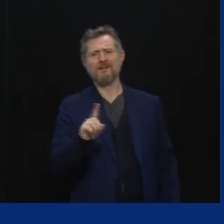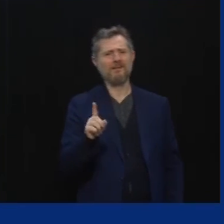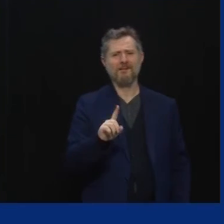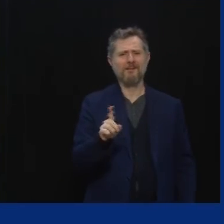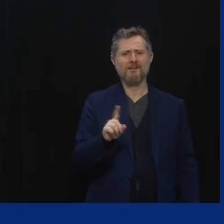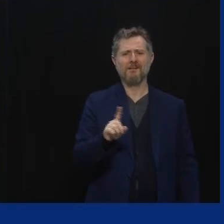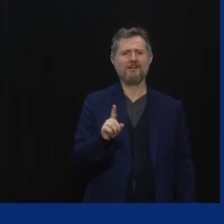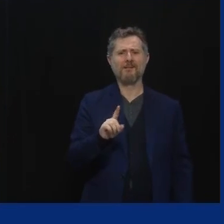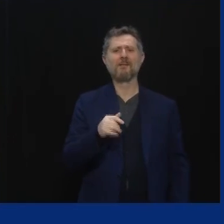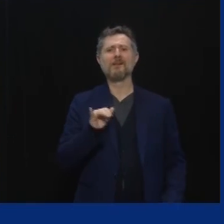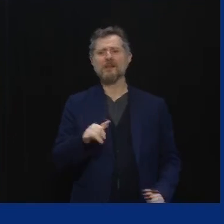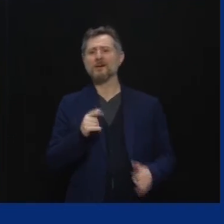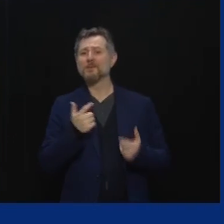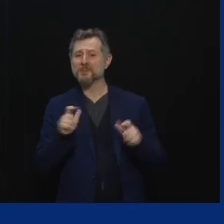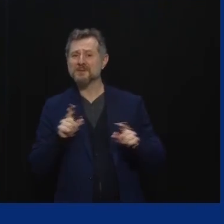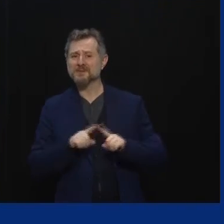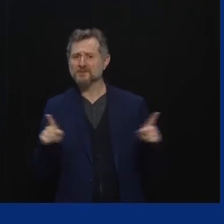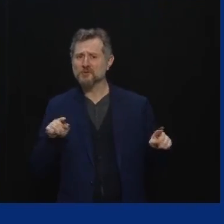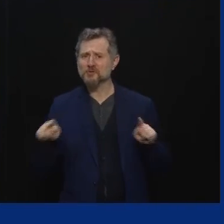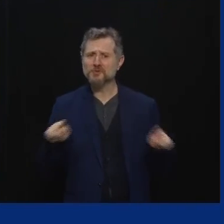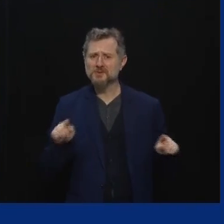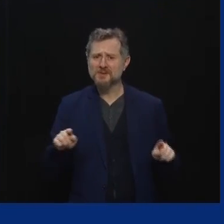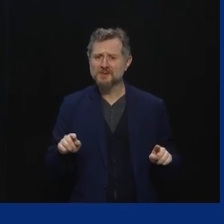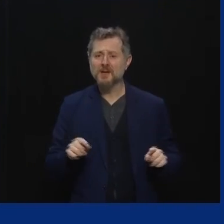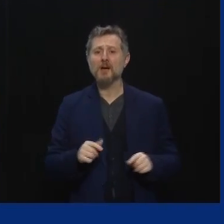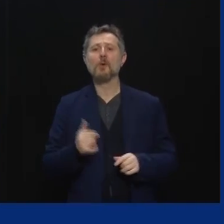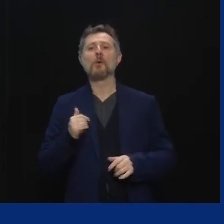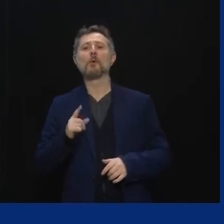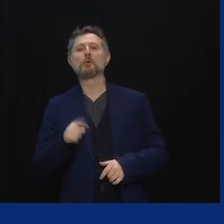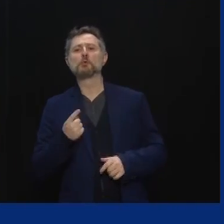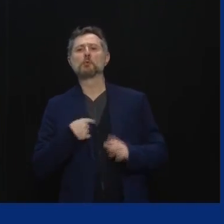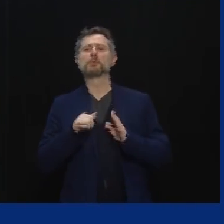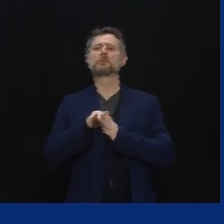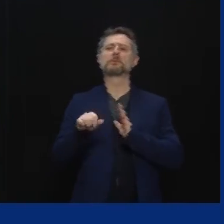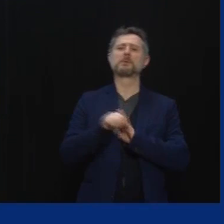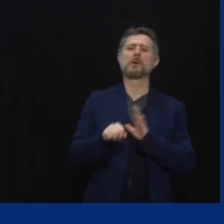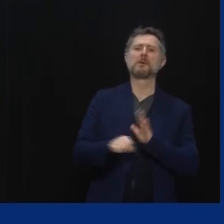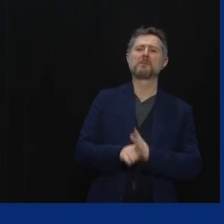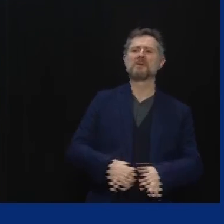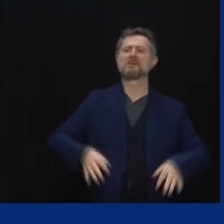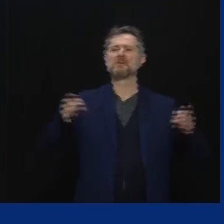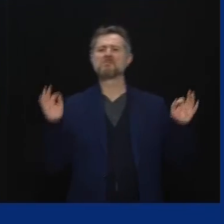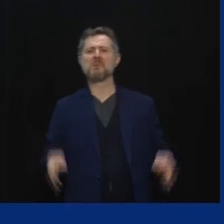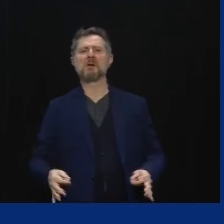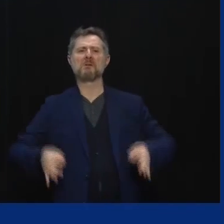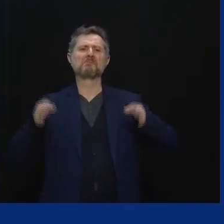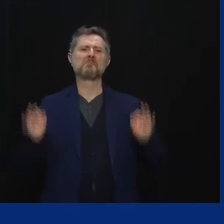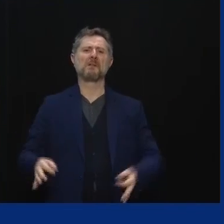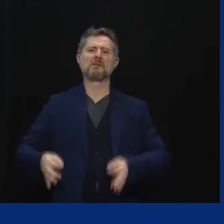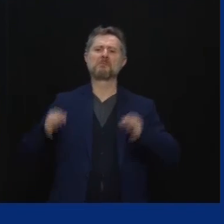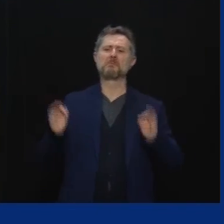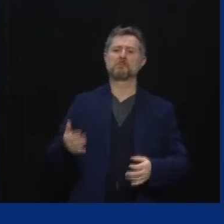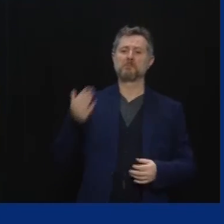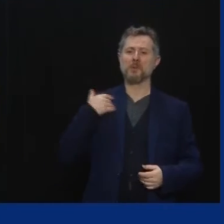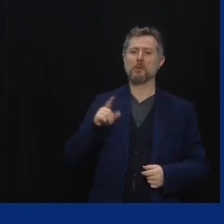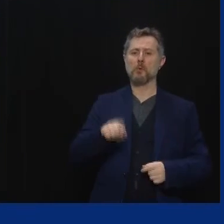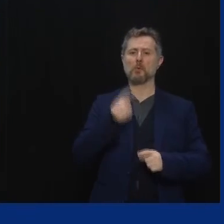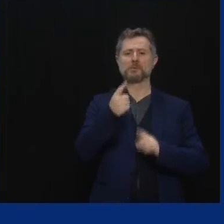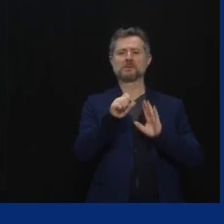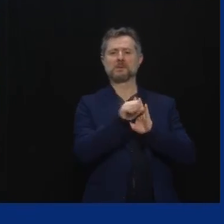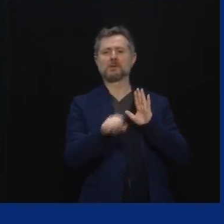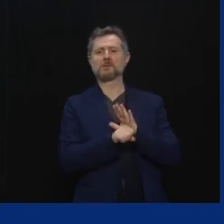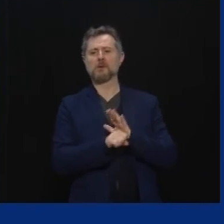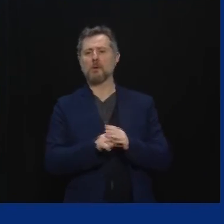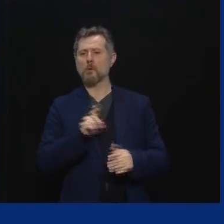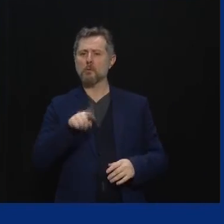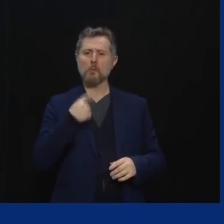big difference. It was only New York will be addressing this. Only New York will be making the decisions. Only New York will be staffing vaccination